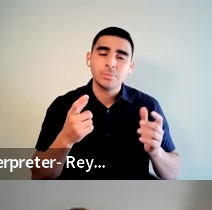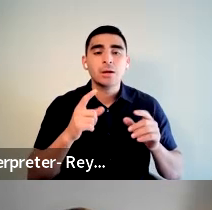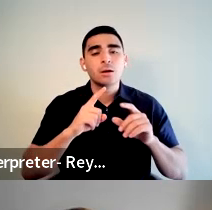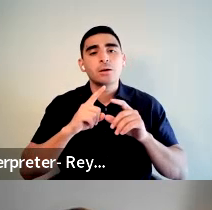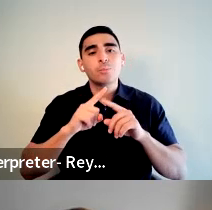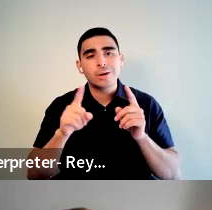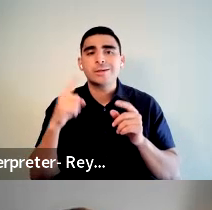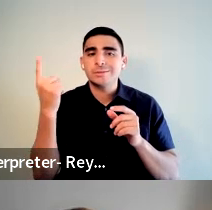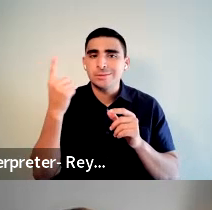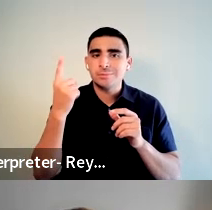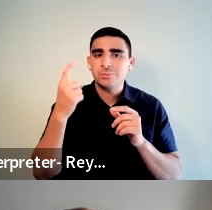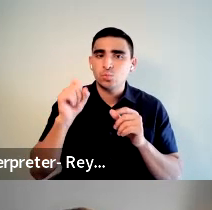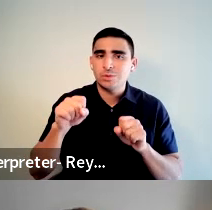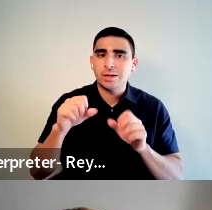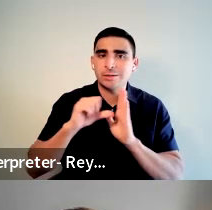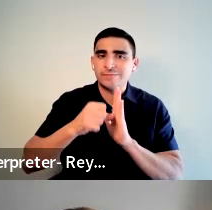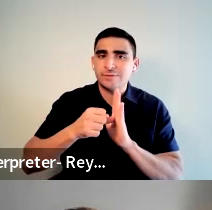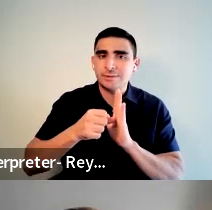highlight.